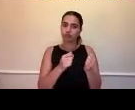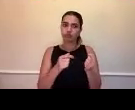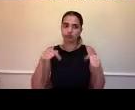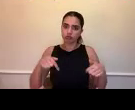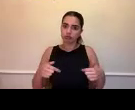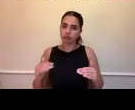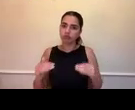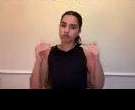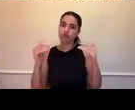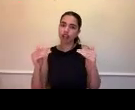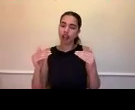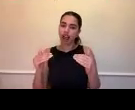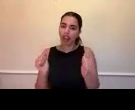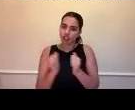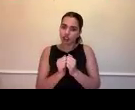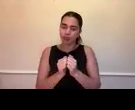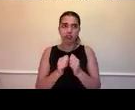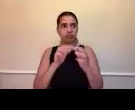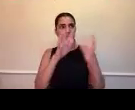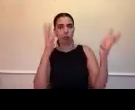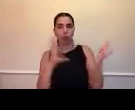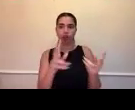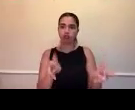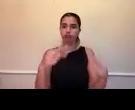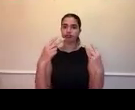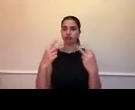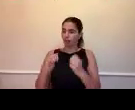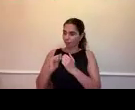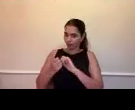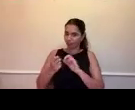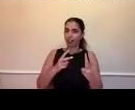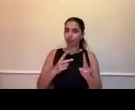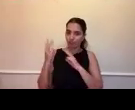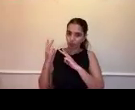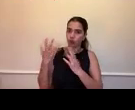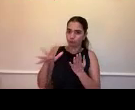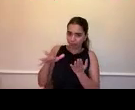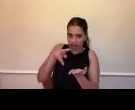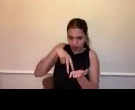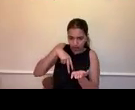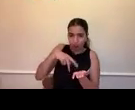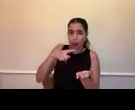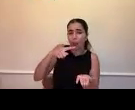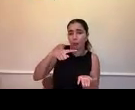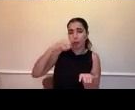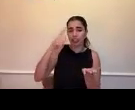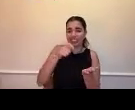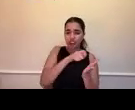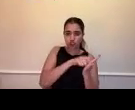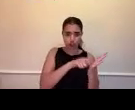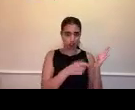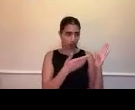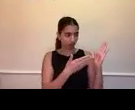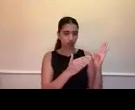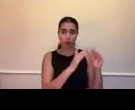framework offers to the rest of the world. So it's been peer reviewed in one of the world's most prestigious journals, which I think